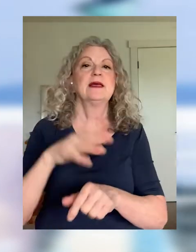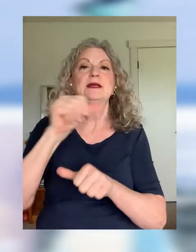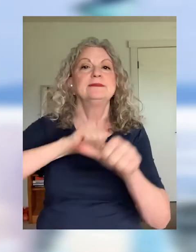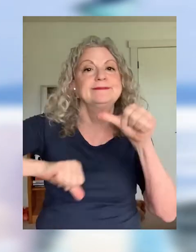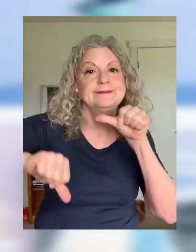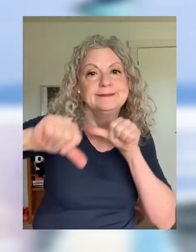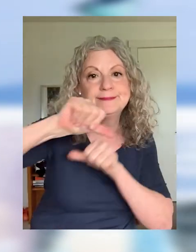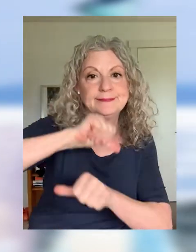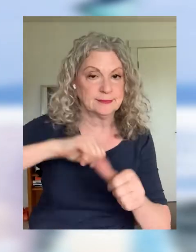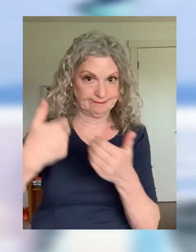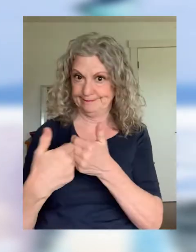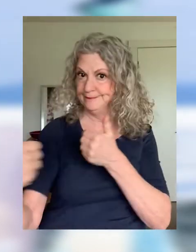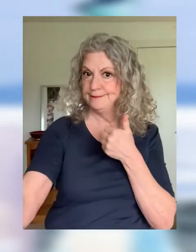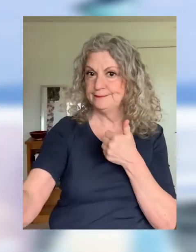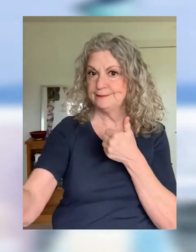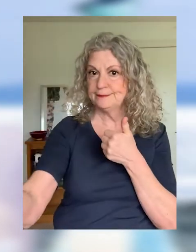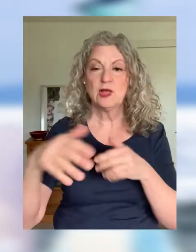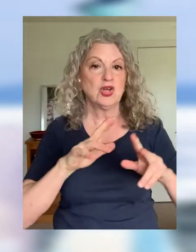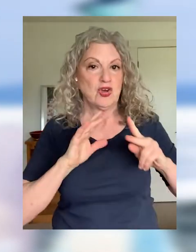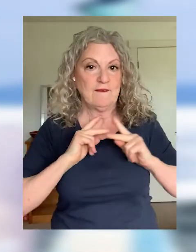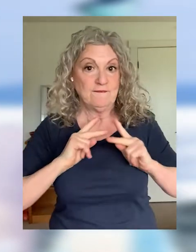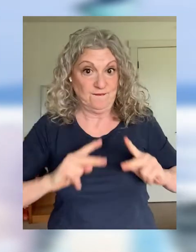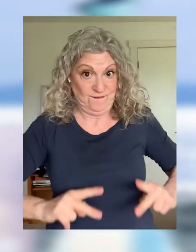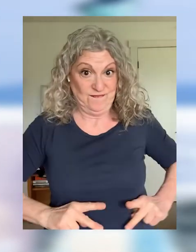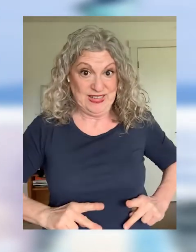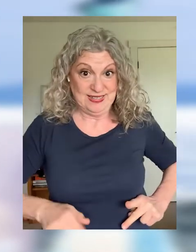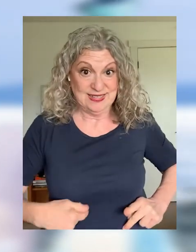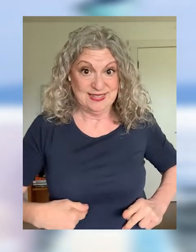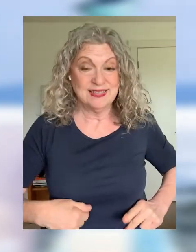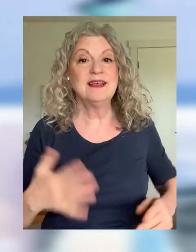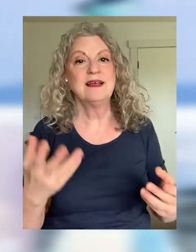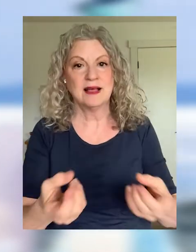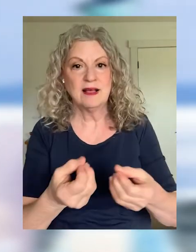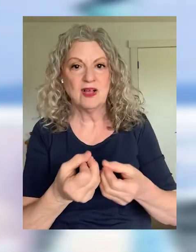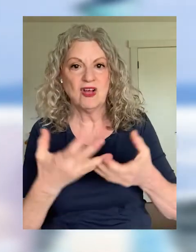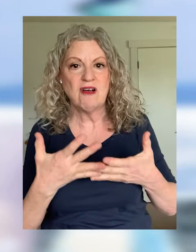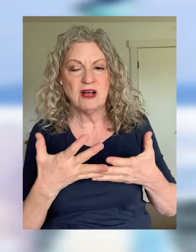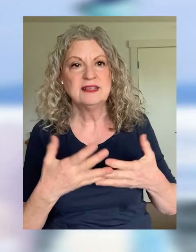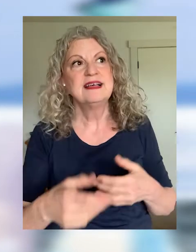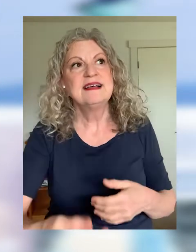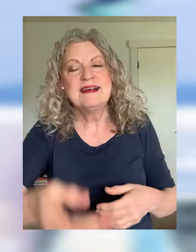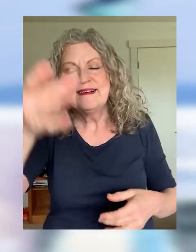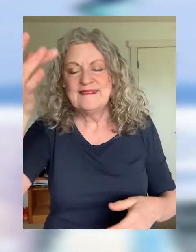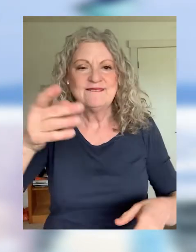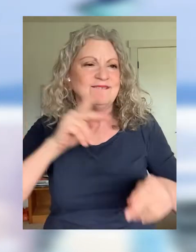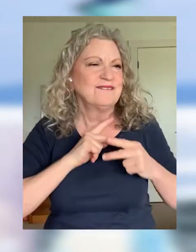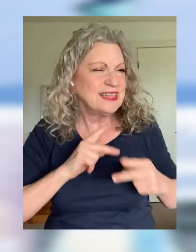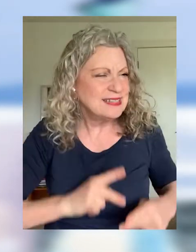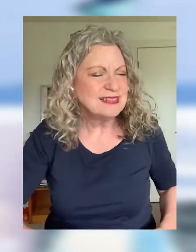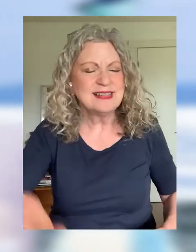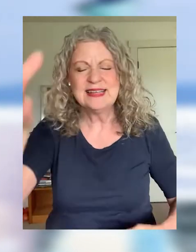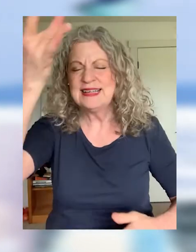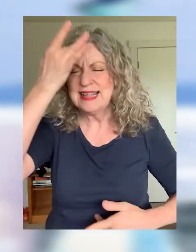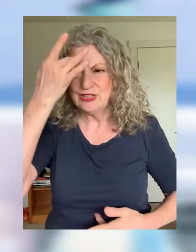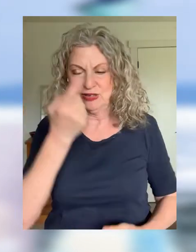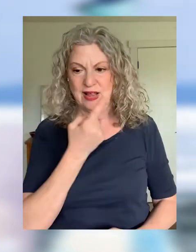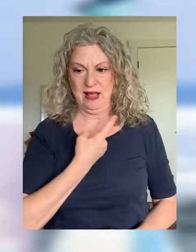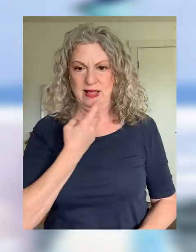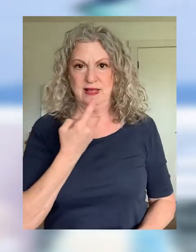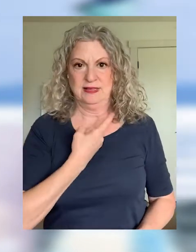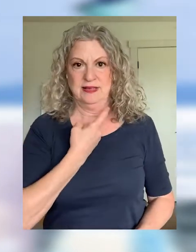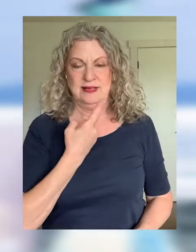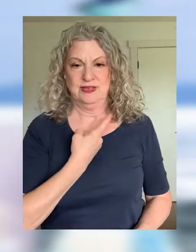her neighbors and her family. Her physical ailment has become a source of intellectual, social, and emotional